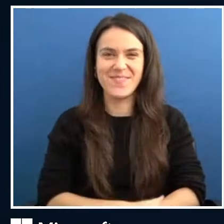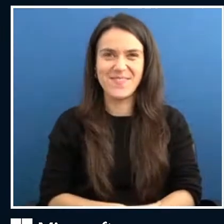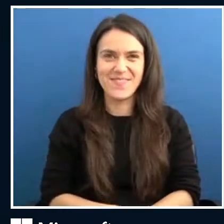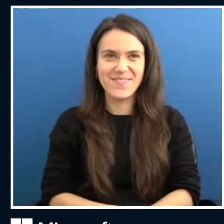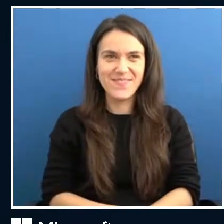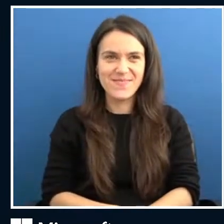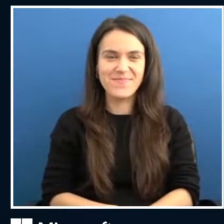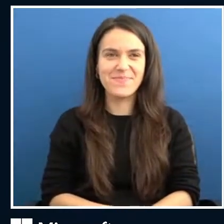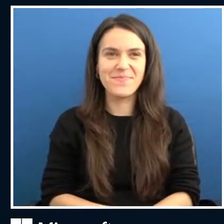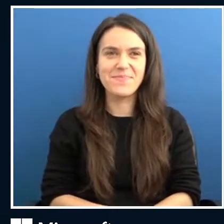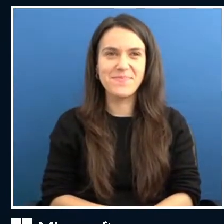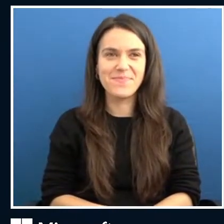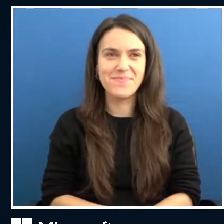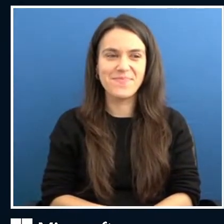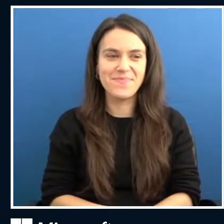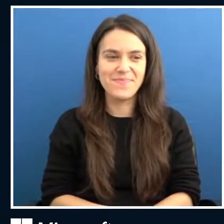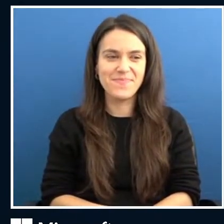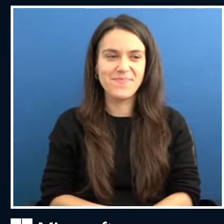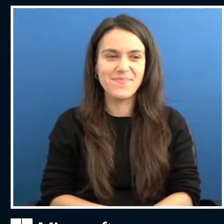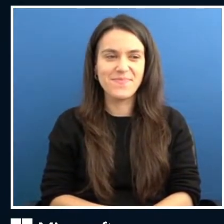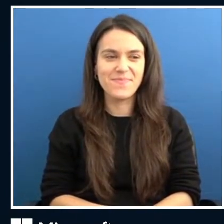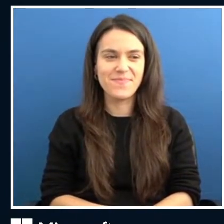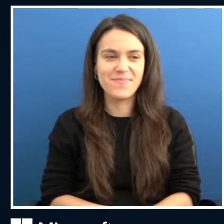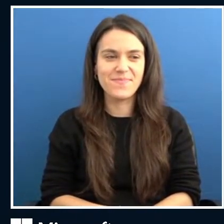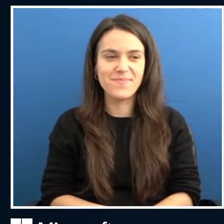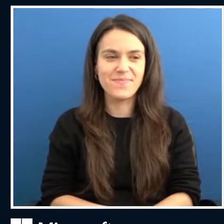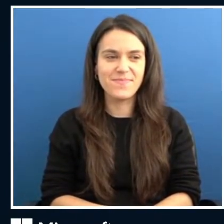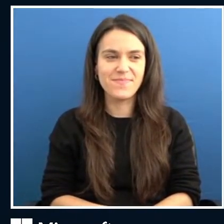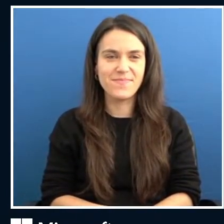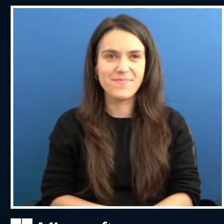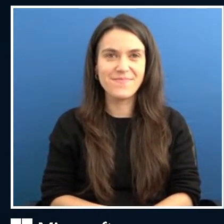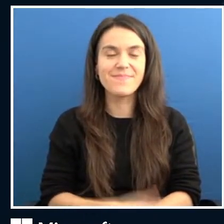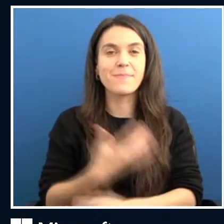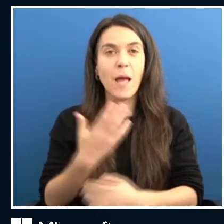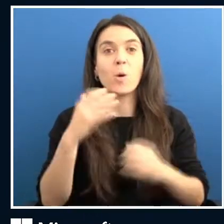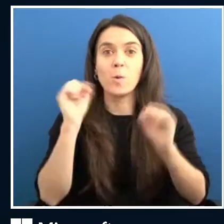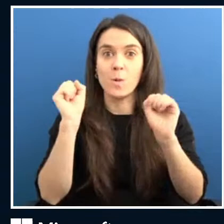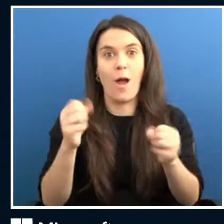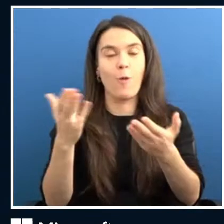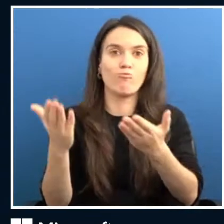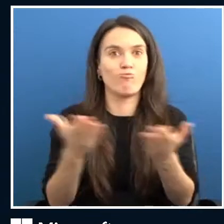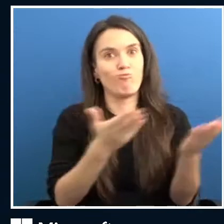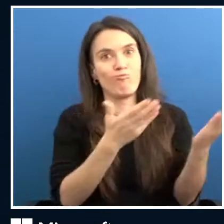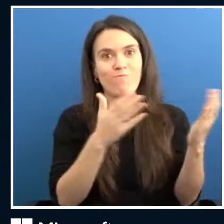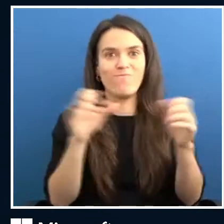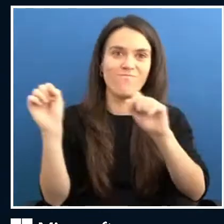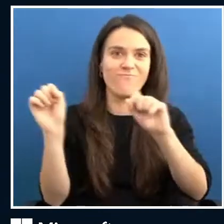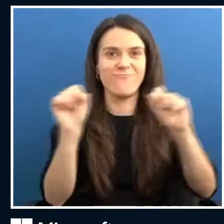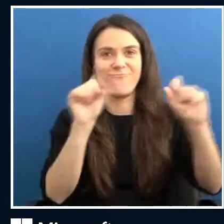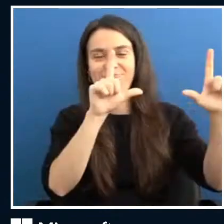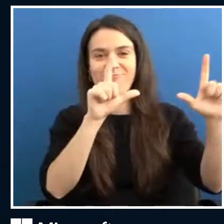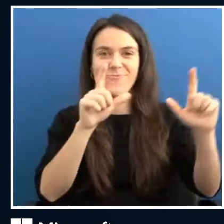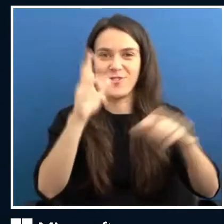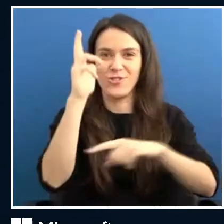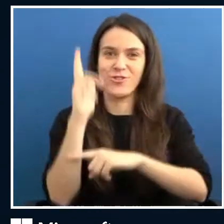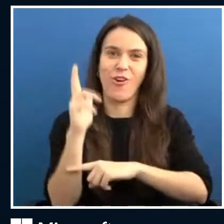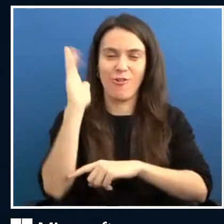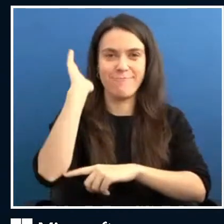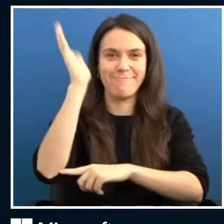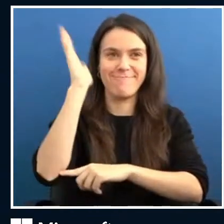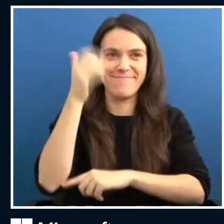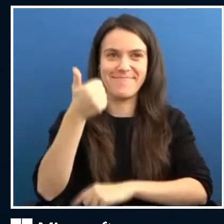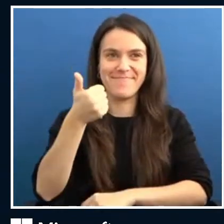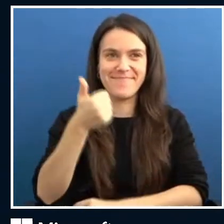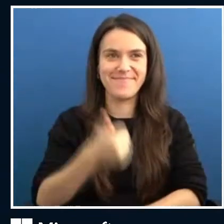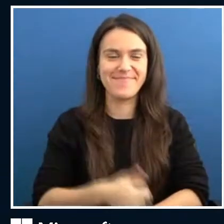So yeah, you can start sharing your screen and you can start with your talk. Okay, great. Just